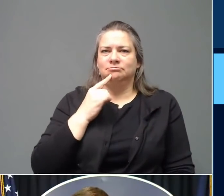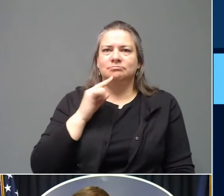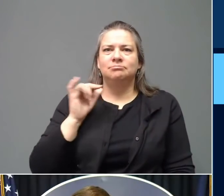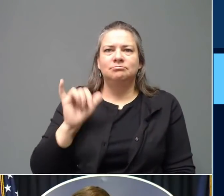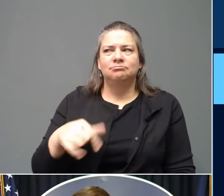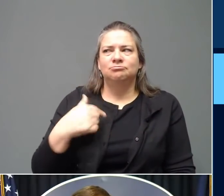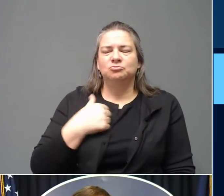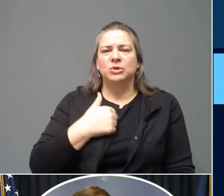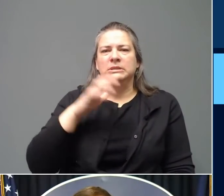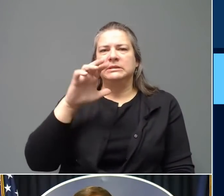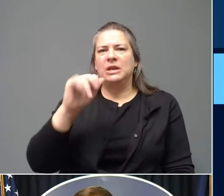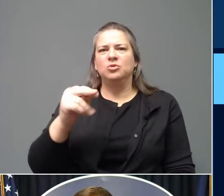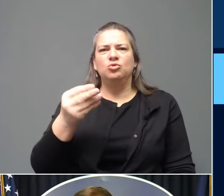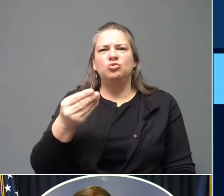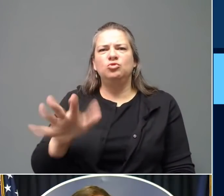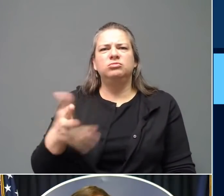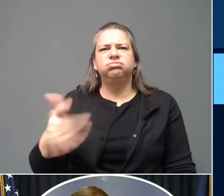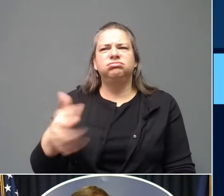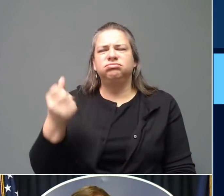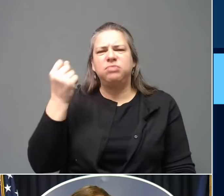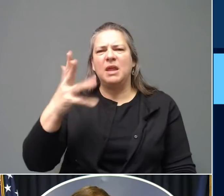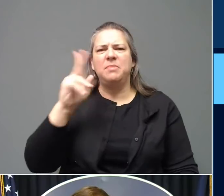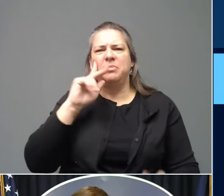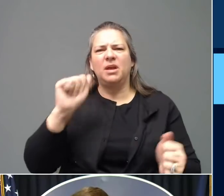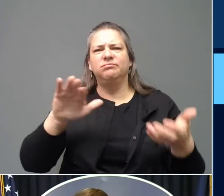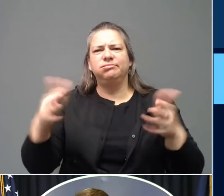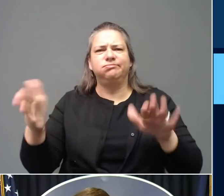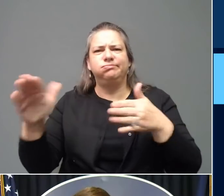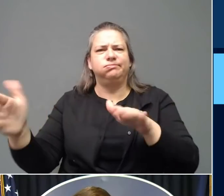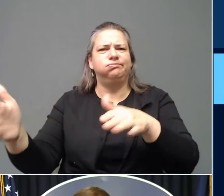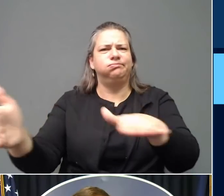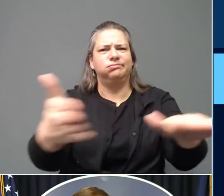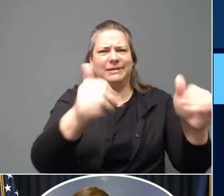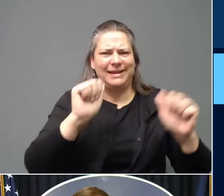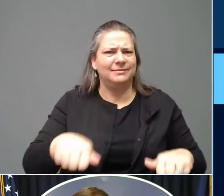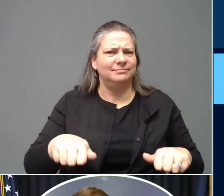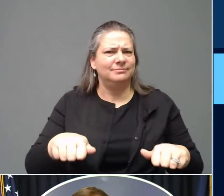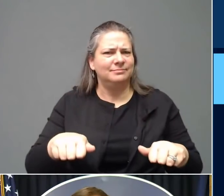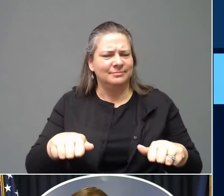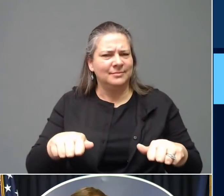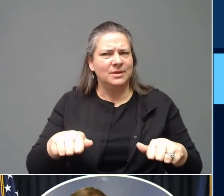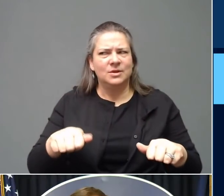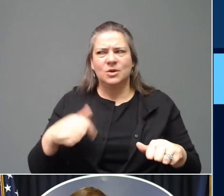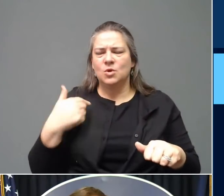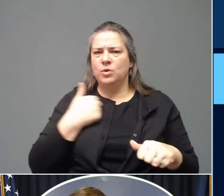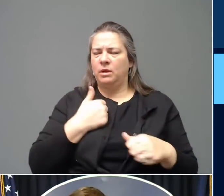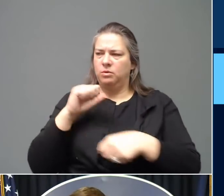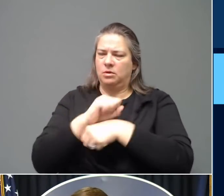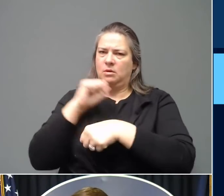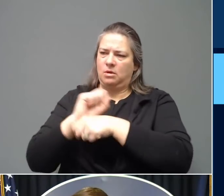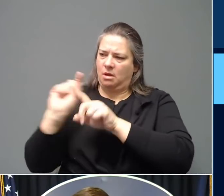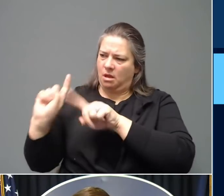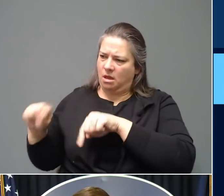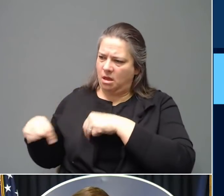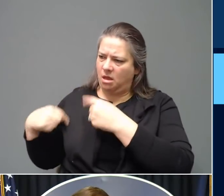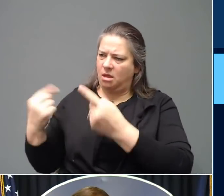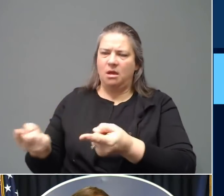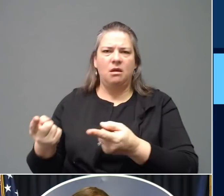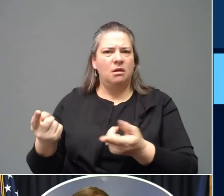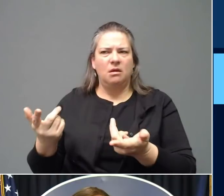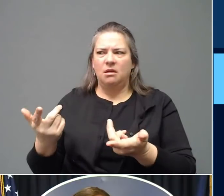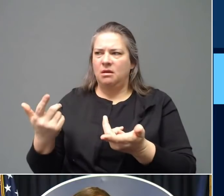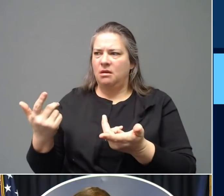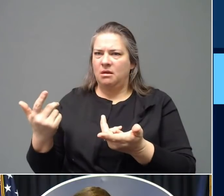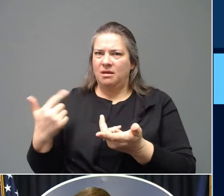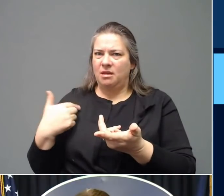the most people, that so much of our progress could be torn away, that our sacrifices could be thrown